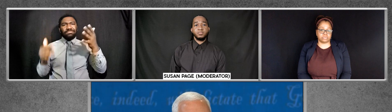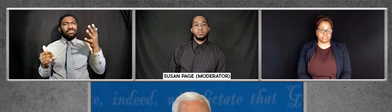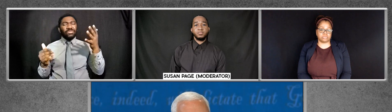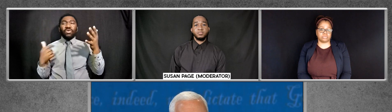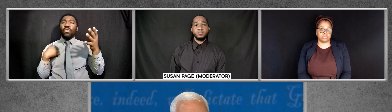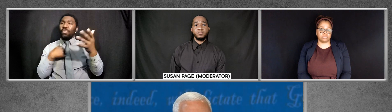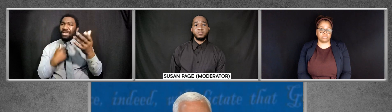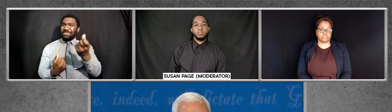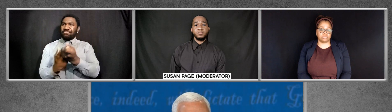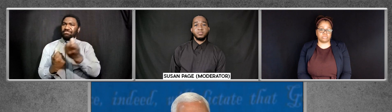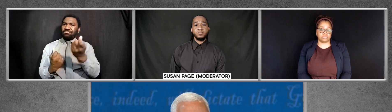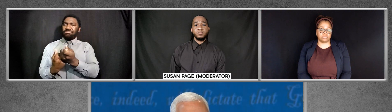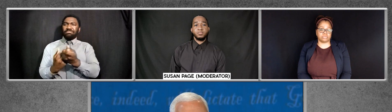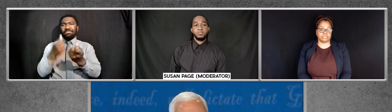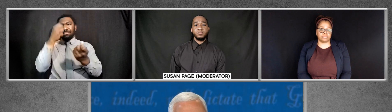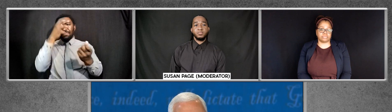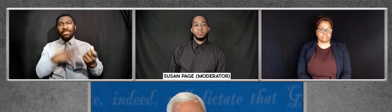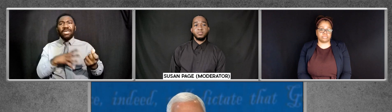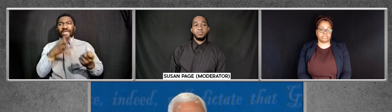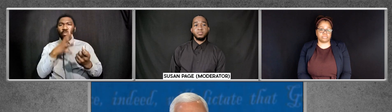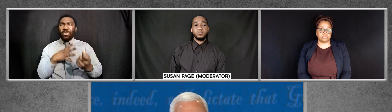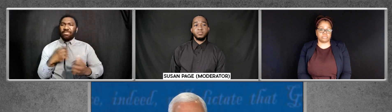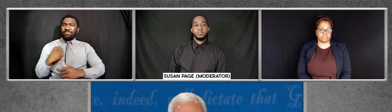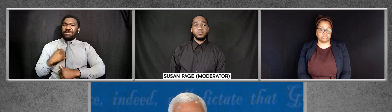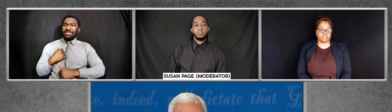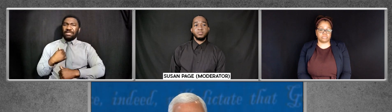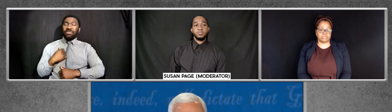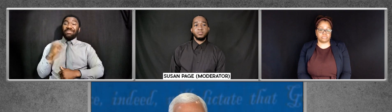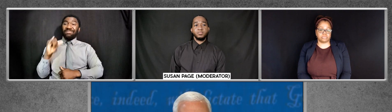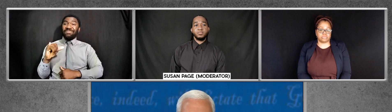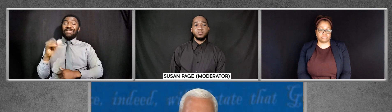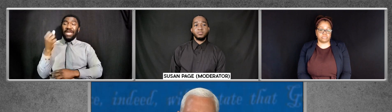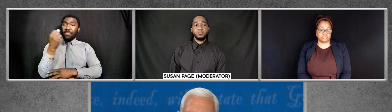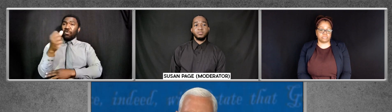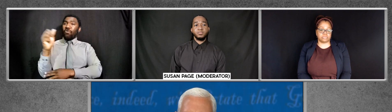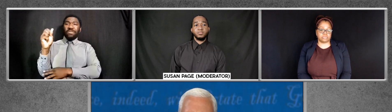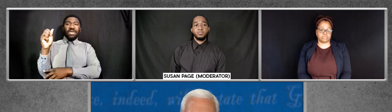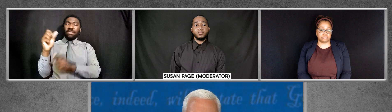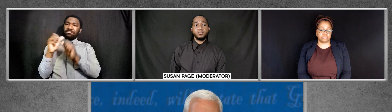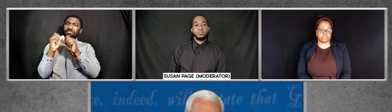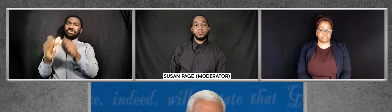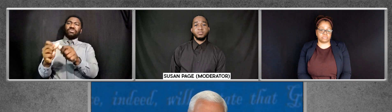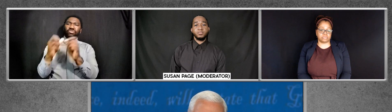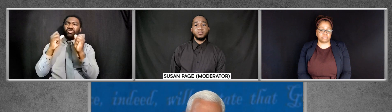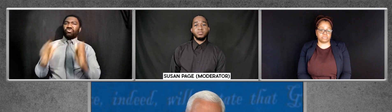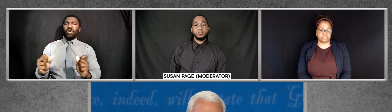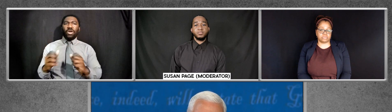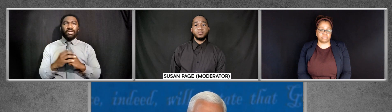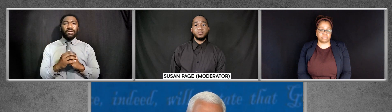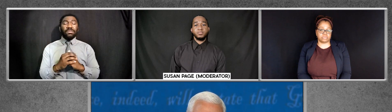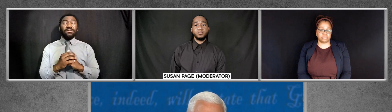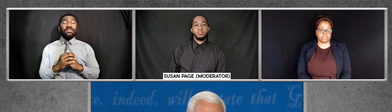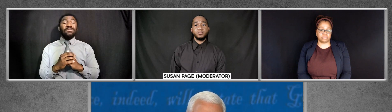that movement of Americans has only grown stronger in the last 4 years. But when you talk about accepting the outcome of the